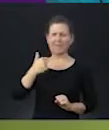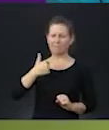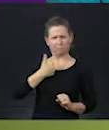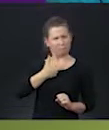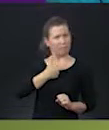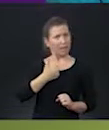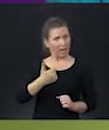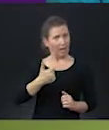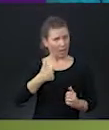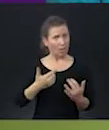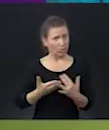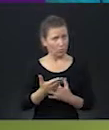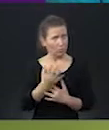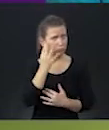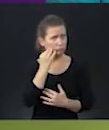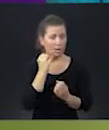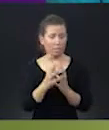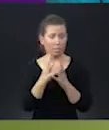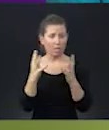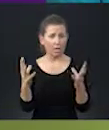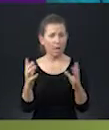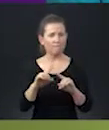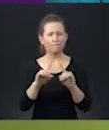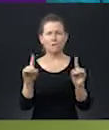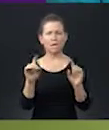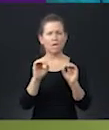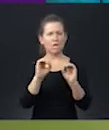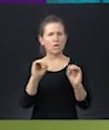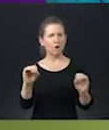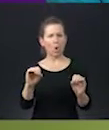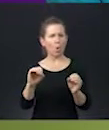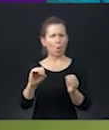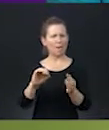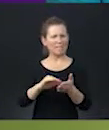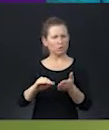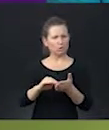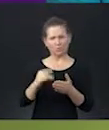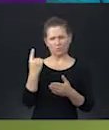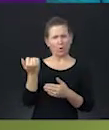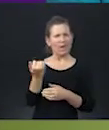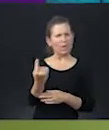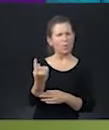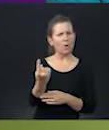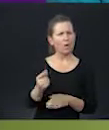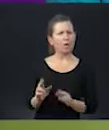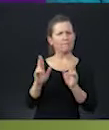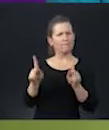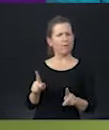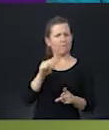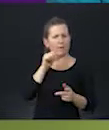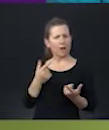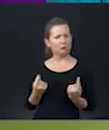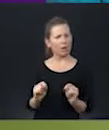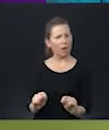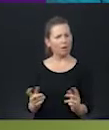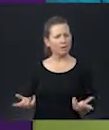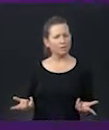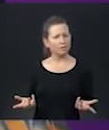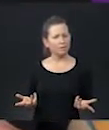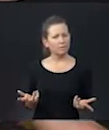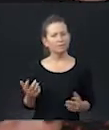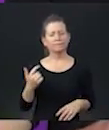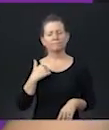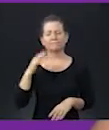understand that even though that I've gone through so much, that there's no excuse for them to give up on at least